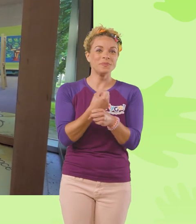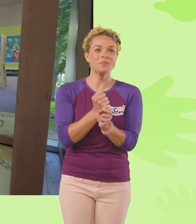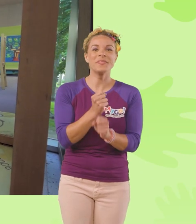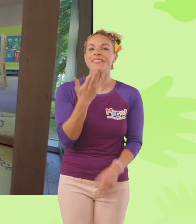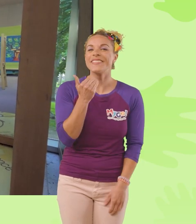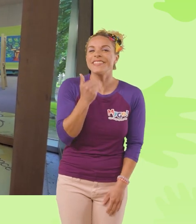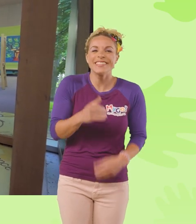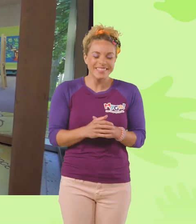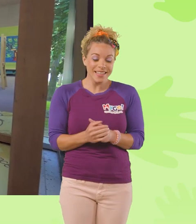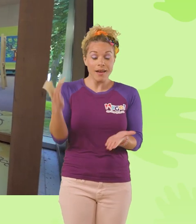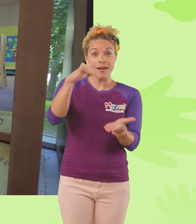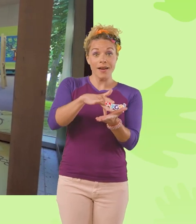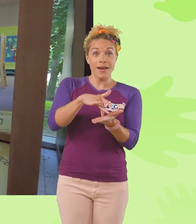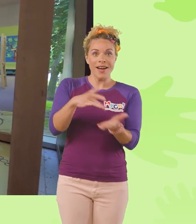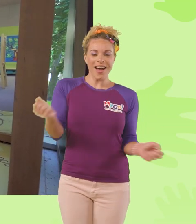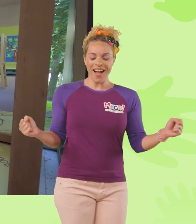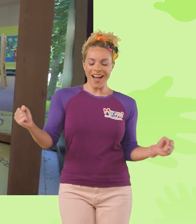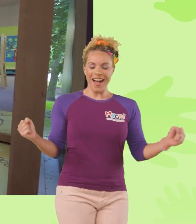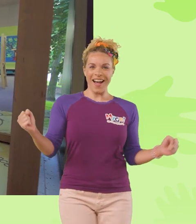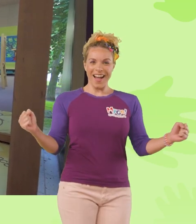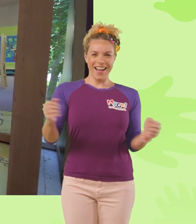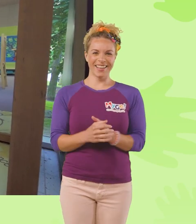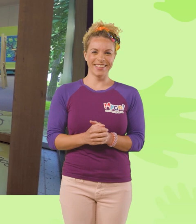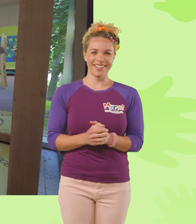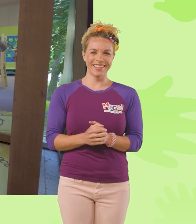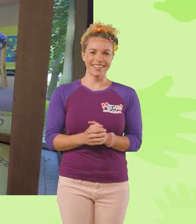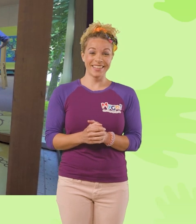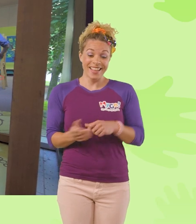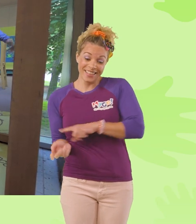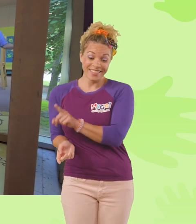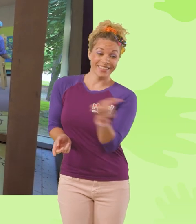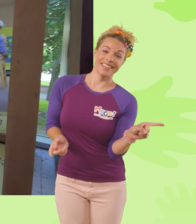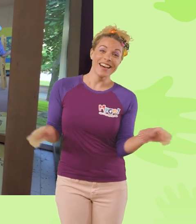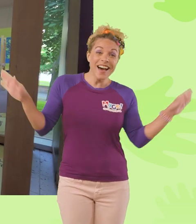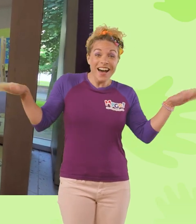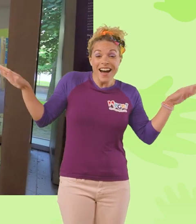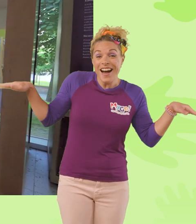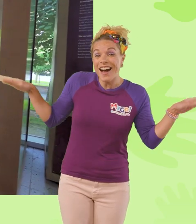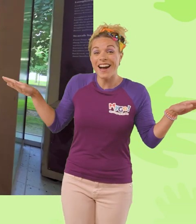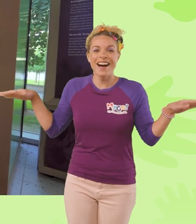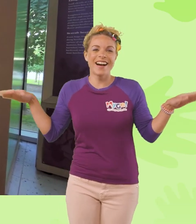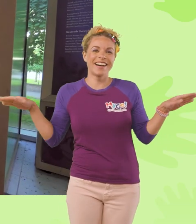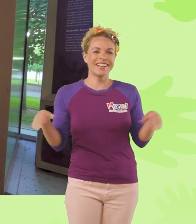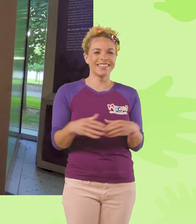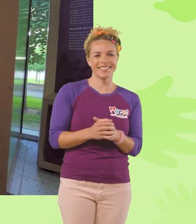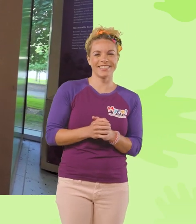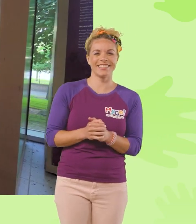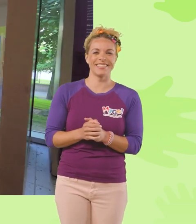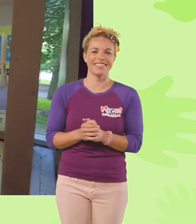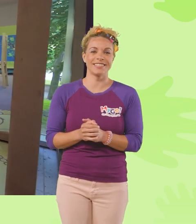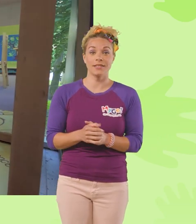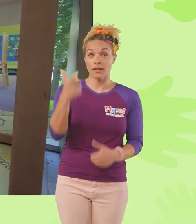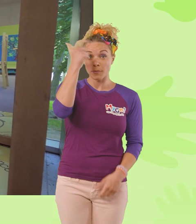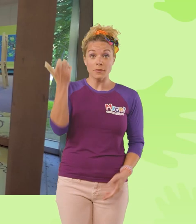honey. Middle, wiggle, wiggle, wiggle. And then go this way, flap your wings. And